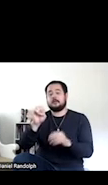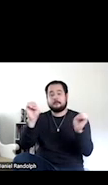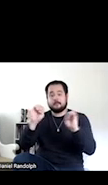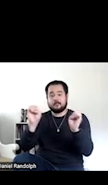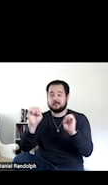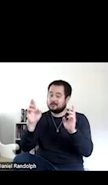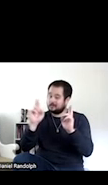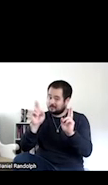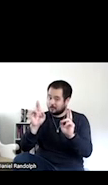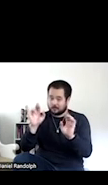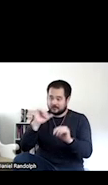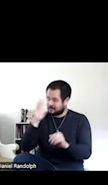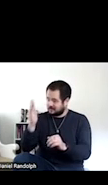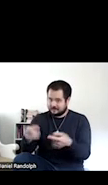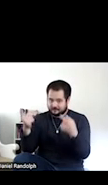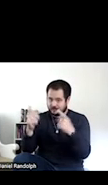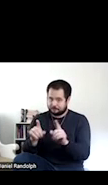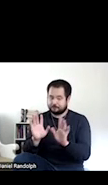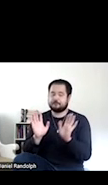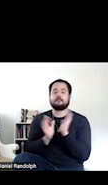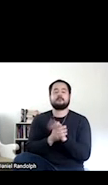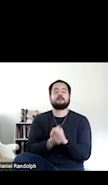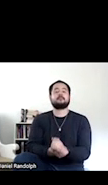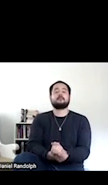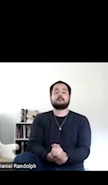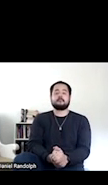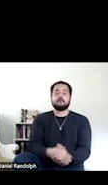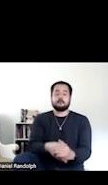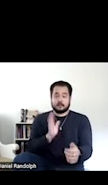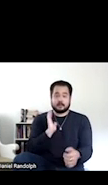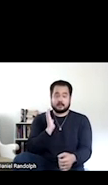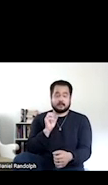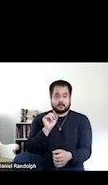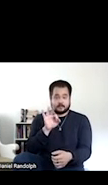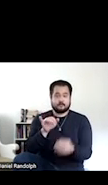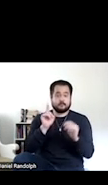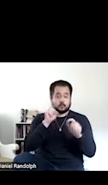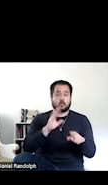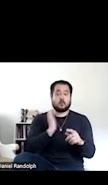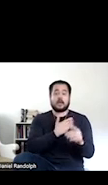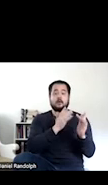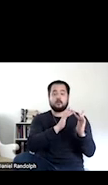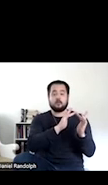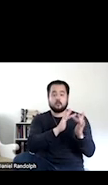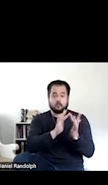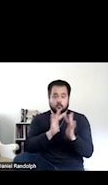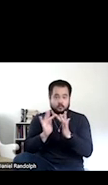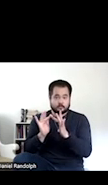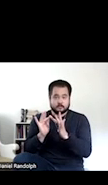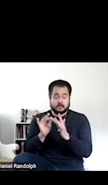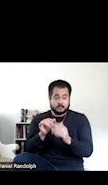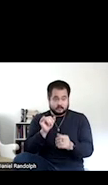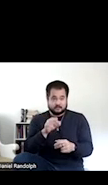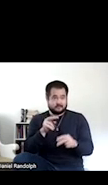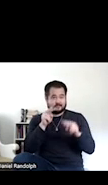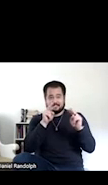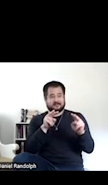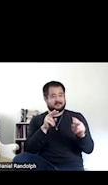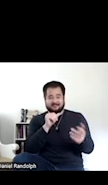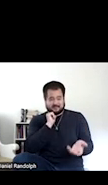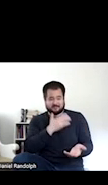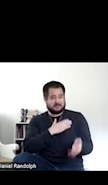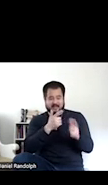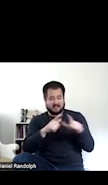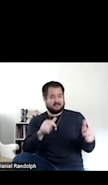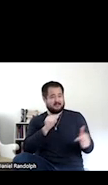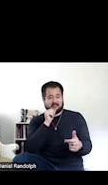When you go on our internet and our website, if there is a different language that you speak, we can actually have